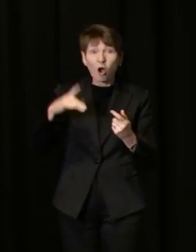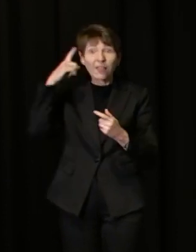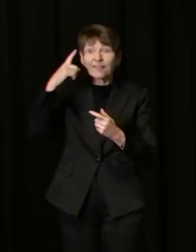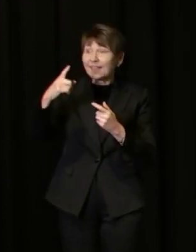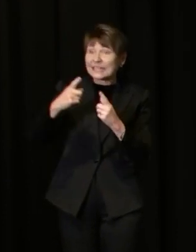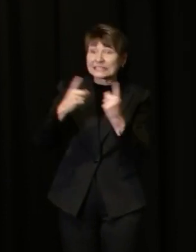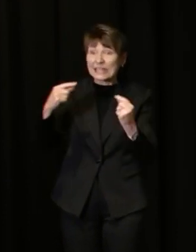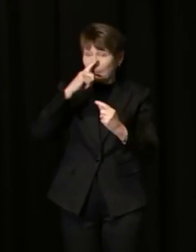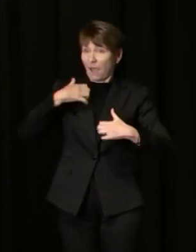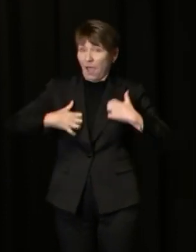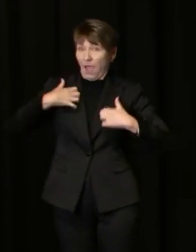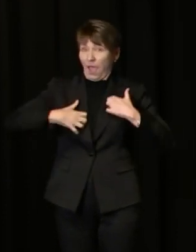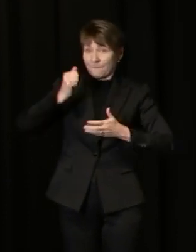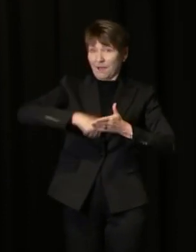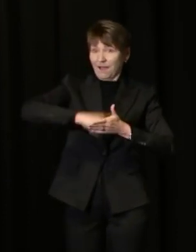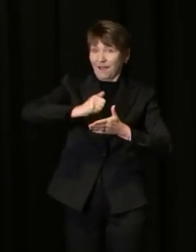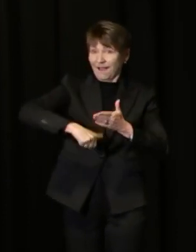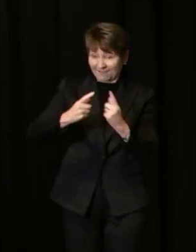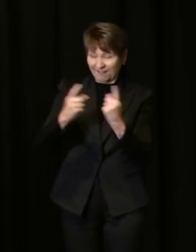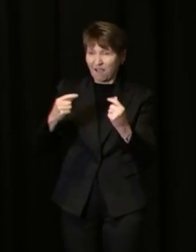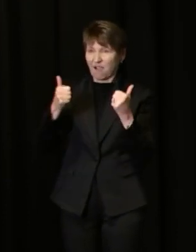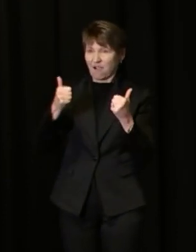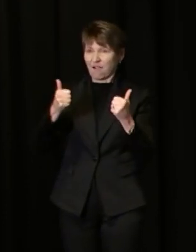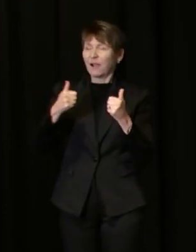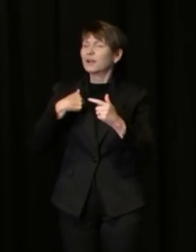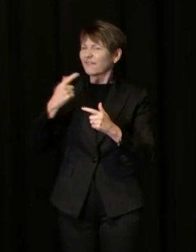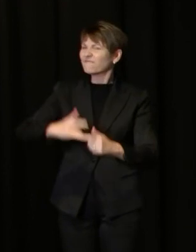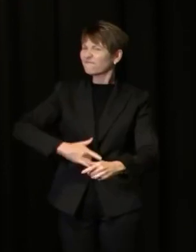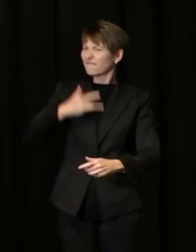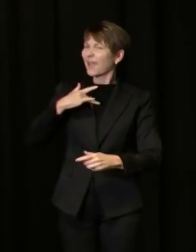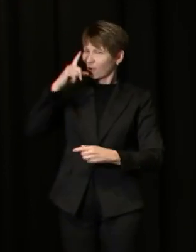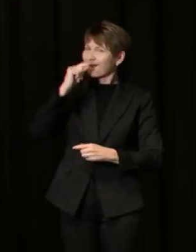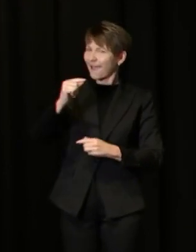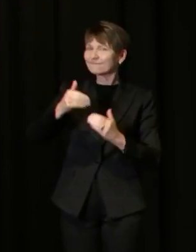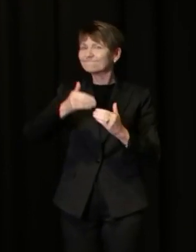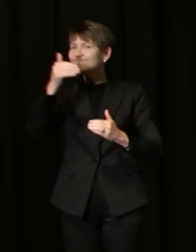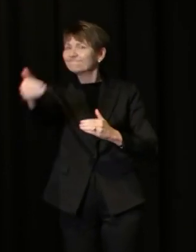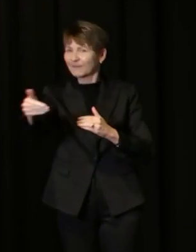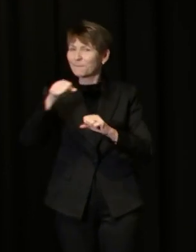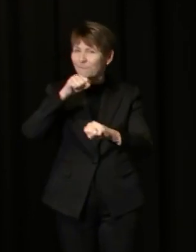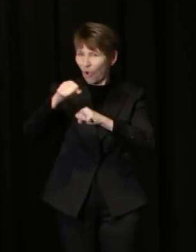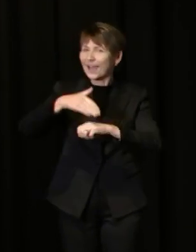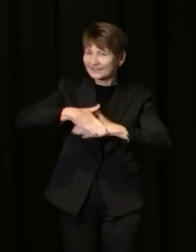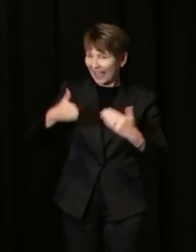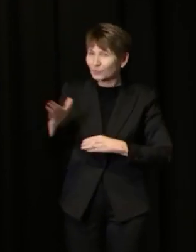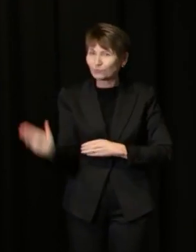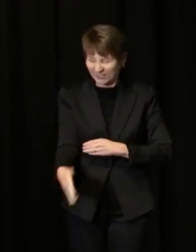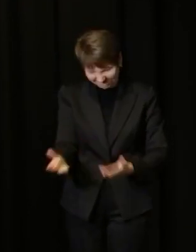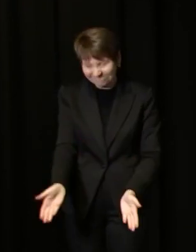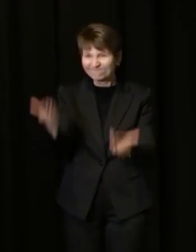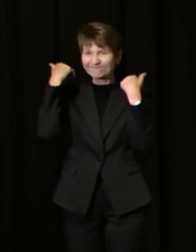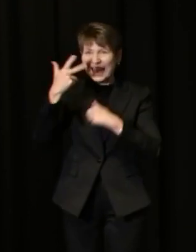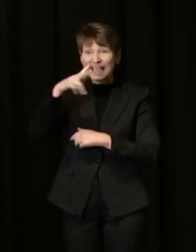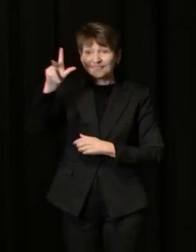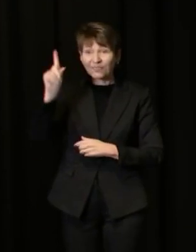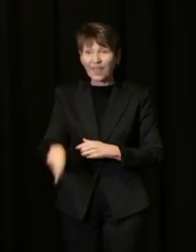easy, but we are very confident, very, very confident that we will be able to deliver that, provided